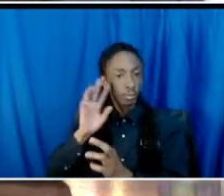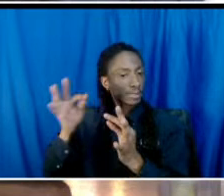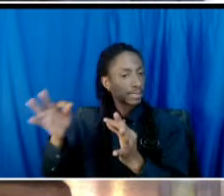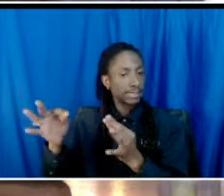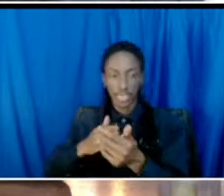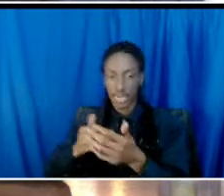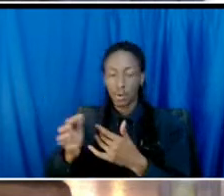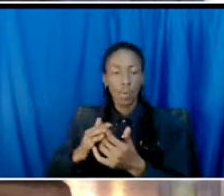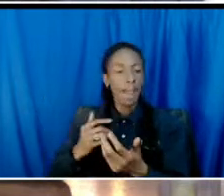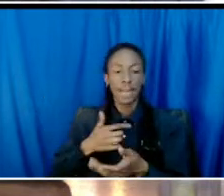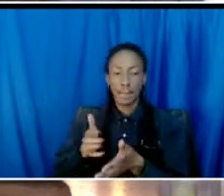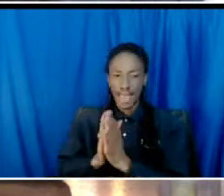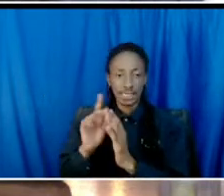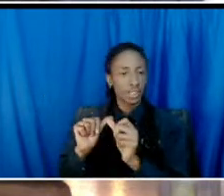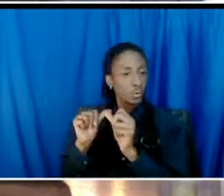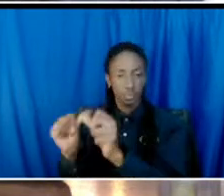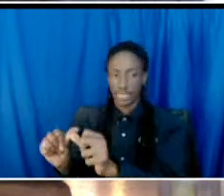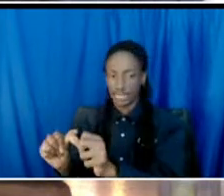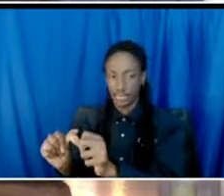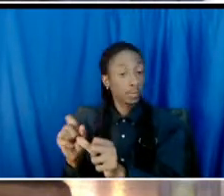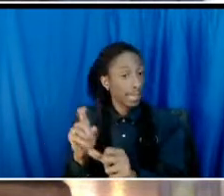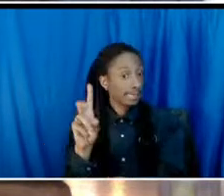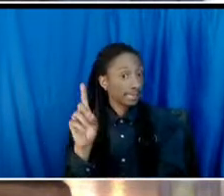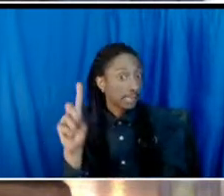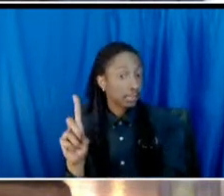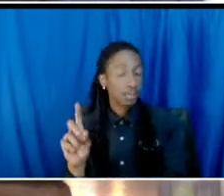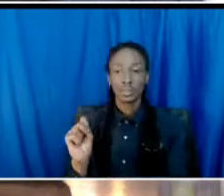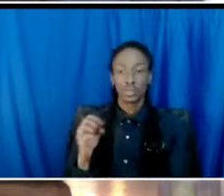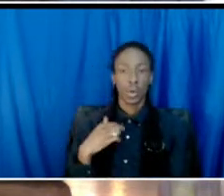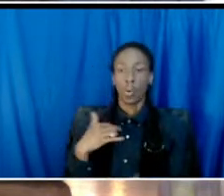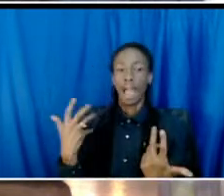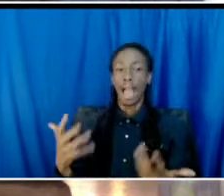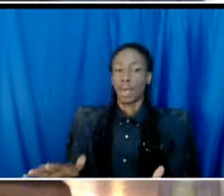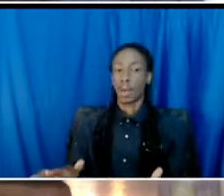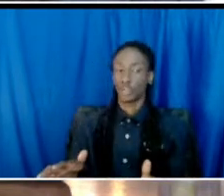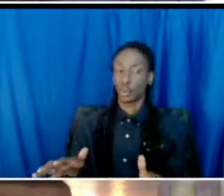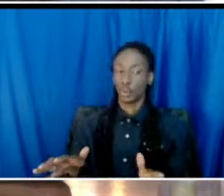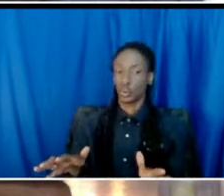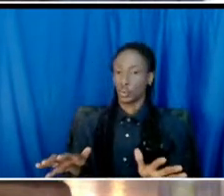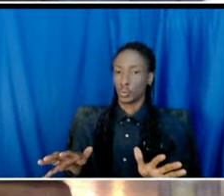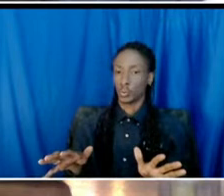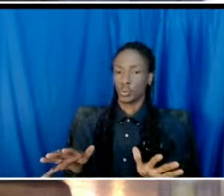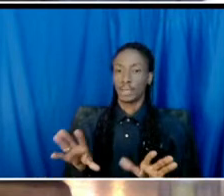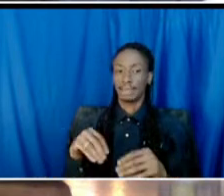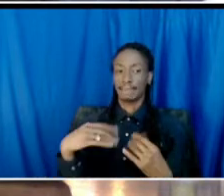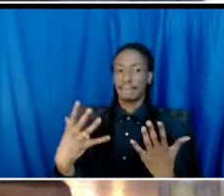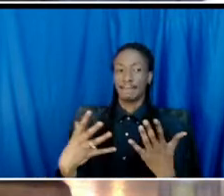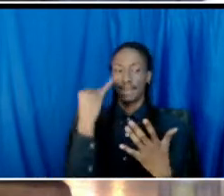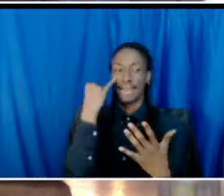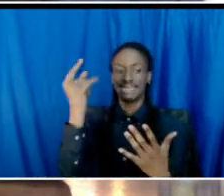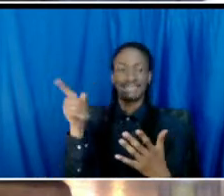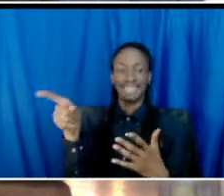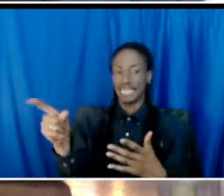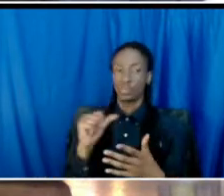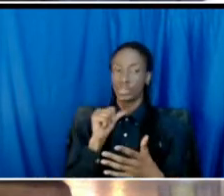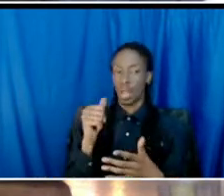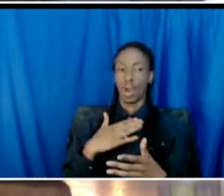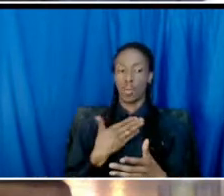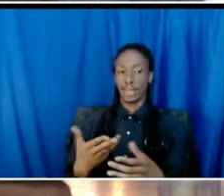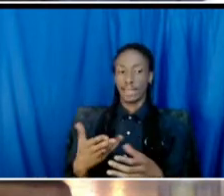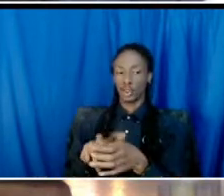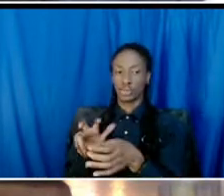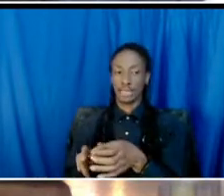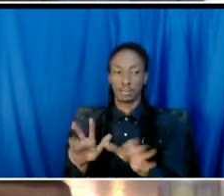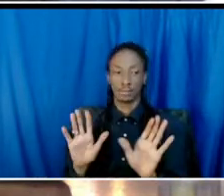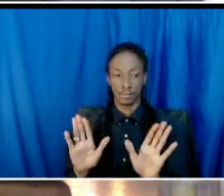please stay in place. And he did, so I don't want to leave the impression that he was not willing to resign, because I think he was. Thank you for that. So